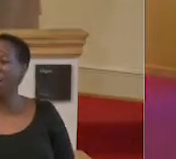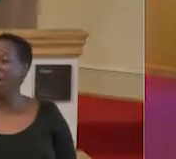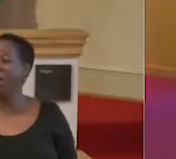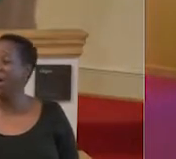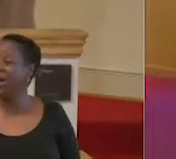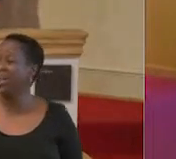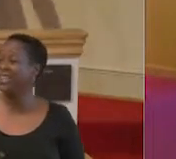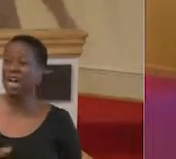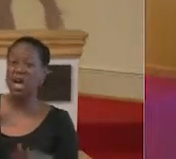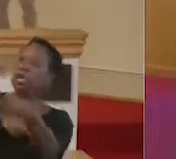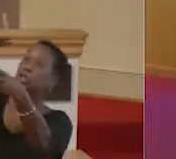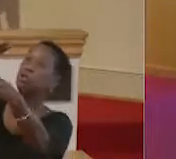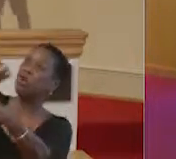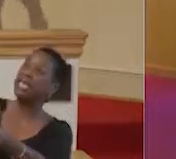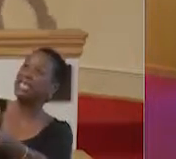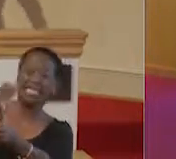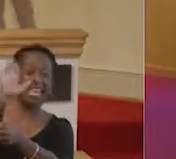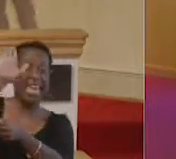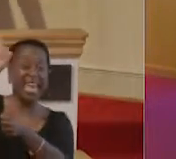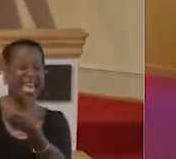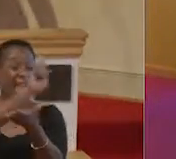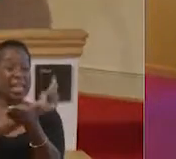leaning. We're trusting in